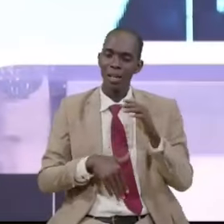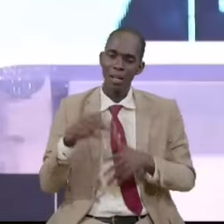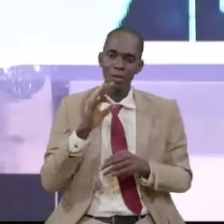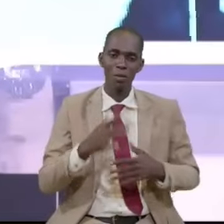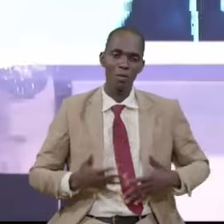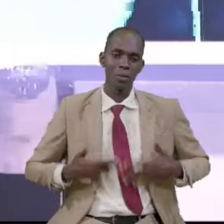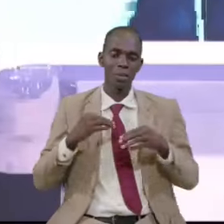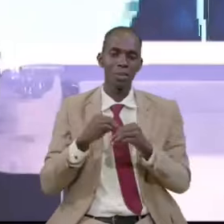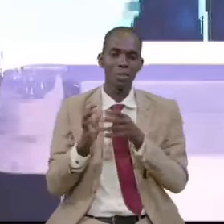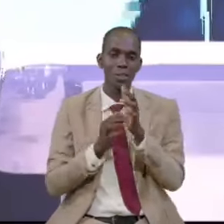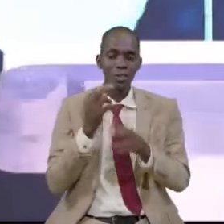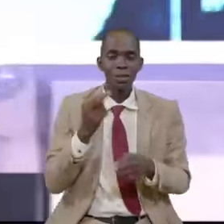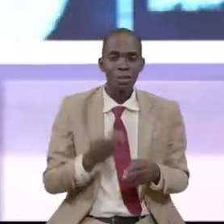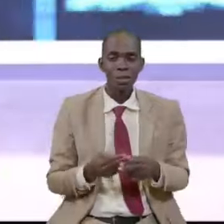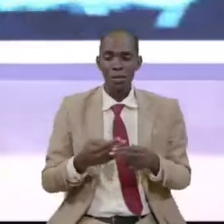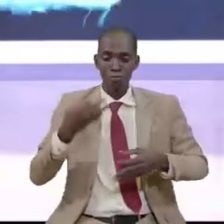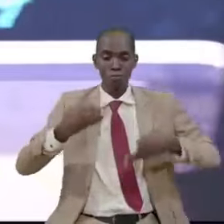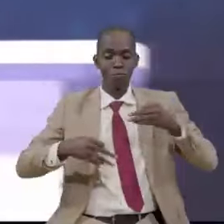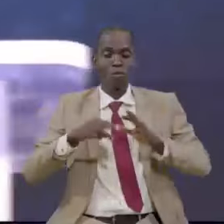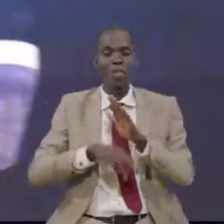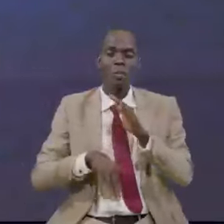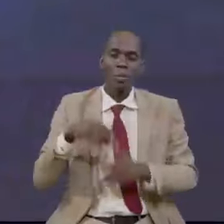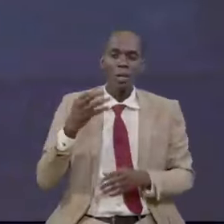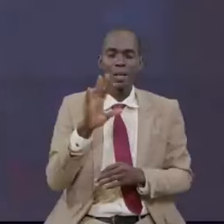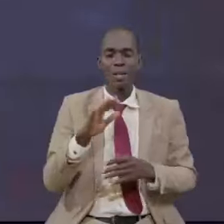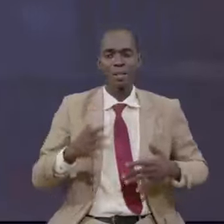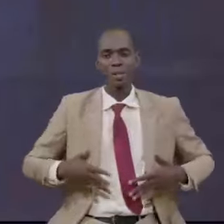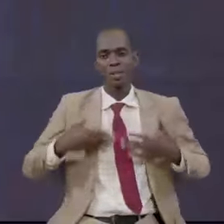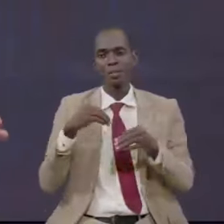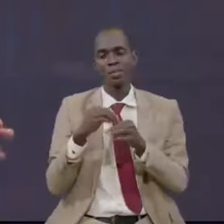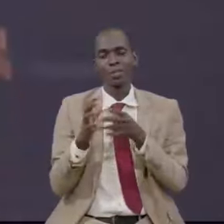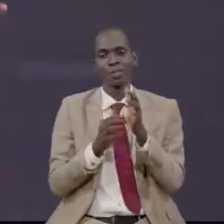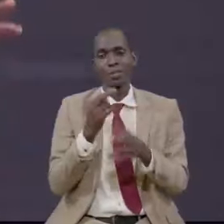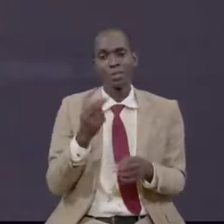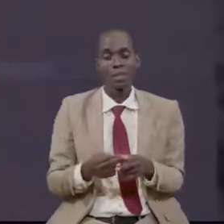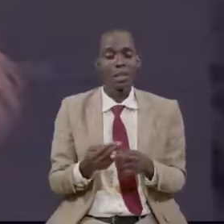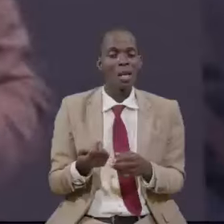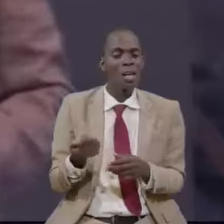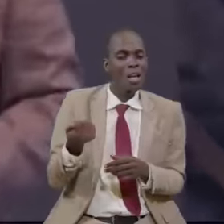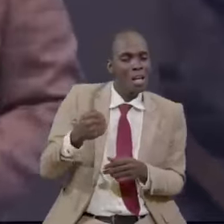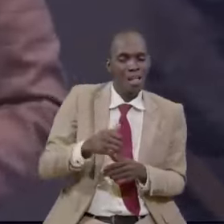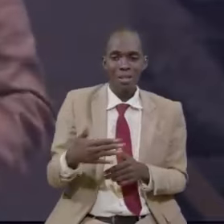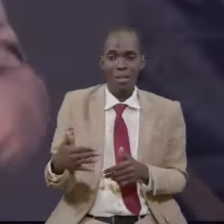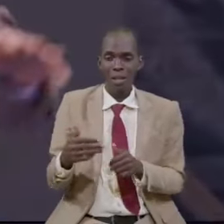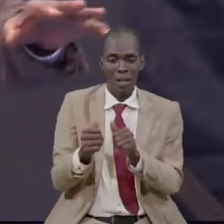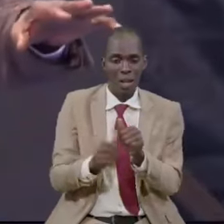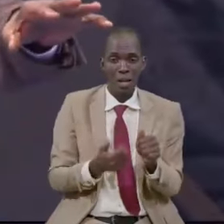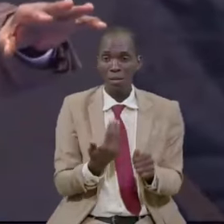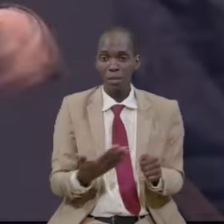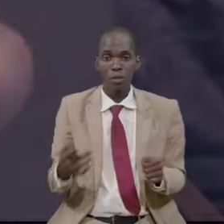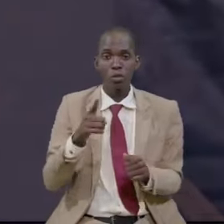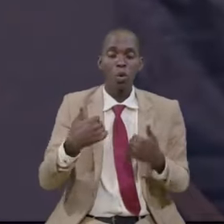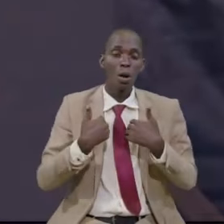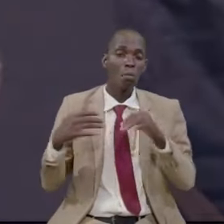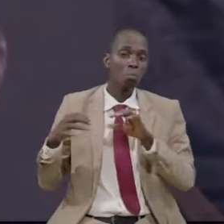Condemnation out of your life. Everything, anything you did before, and